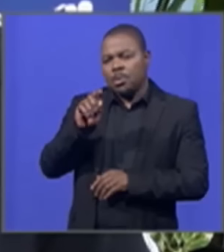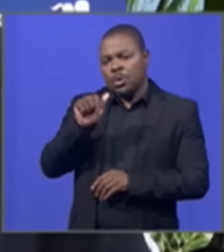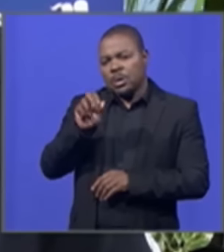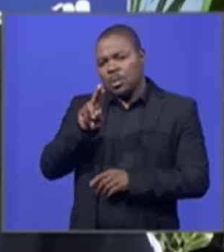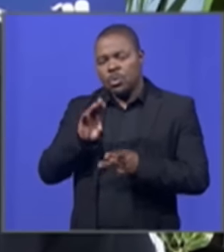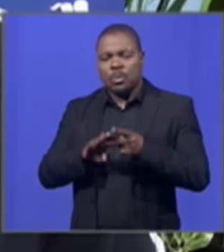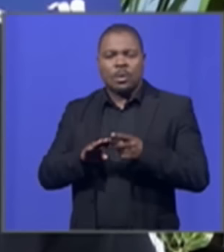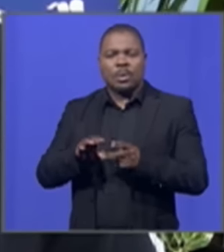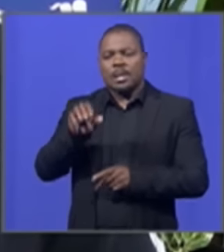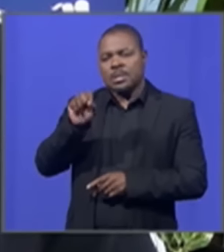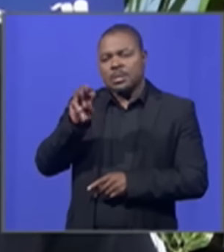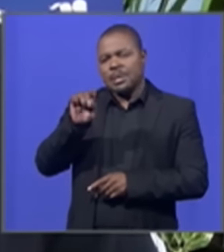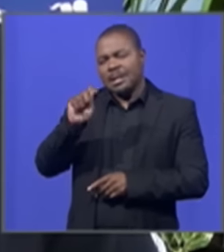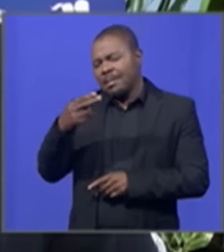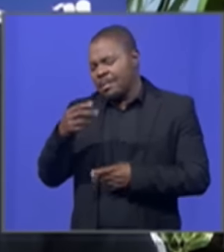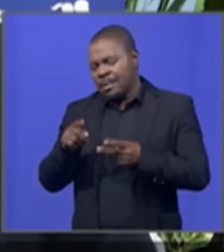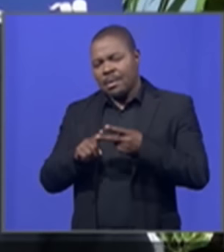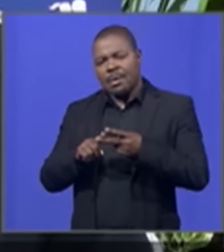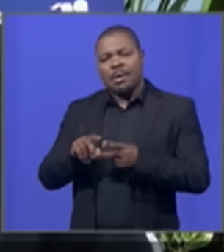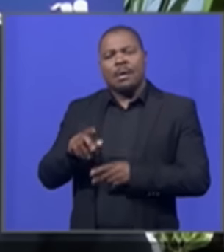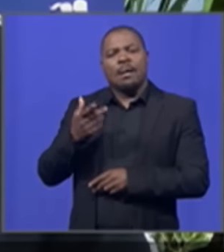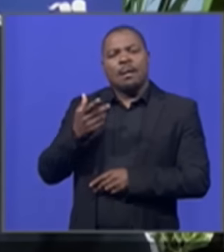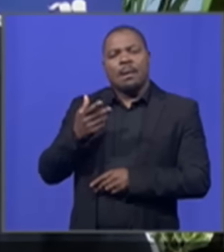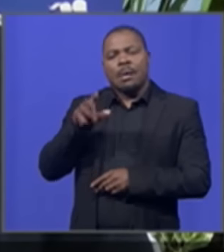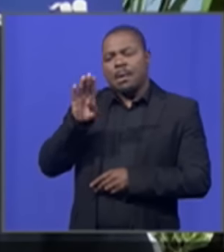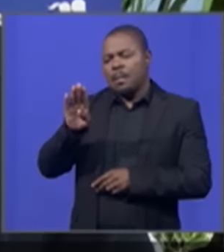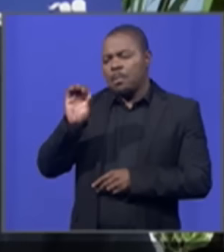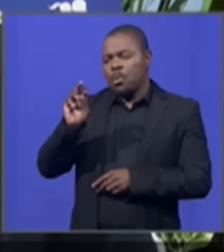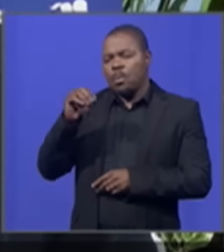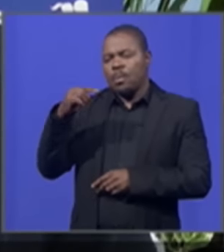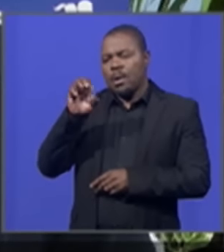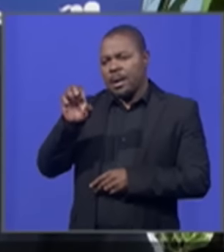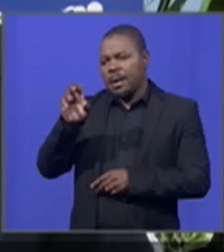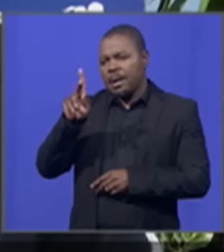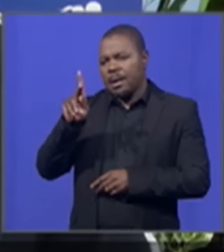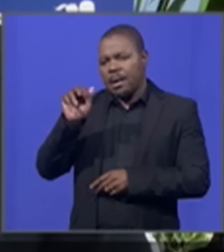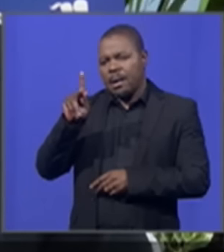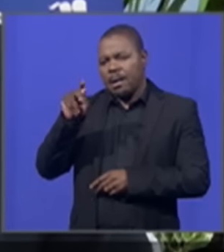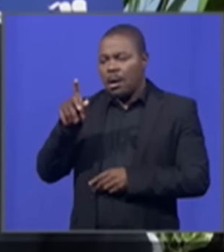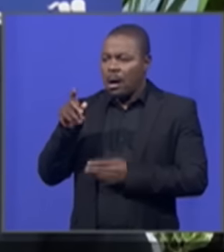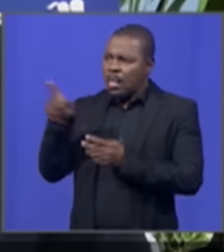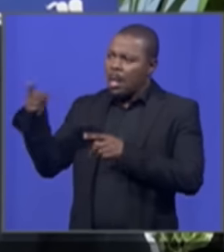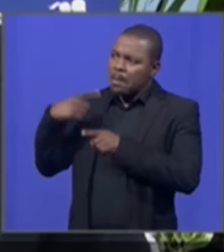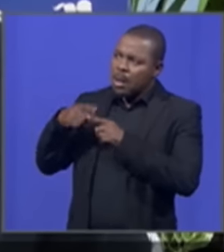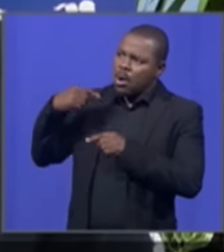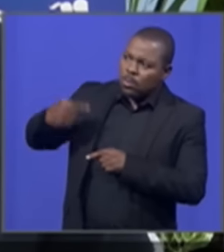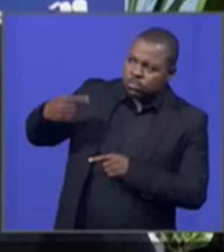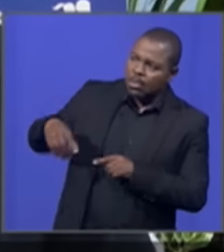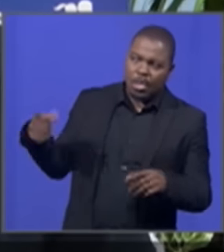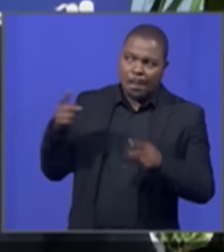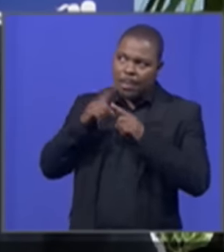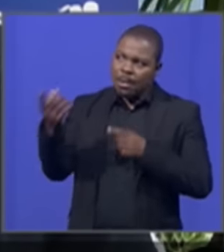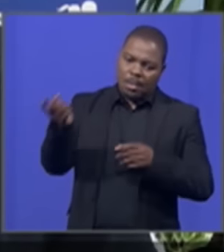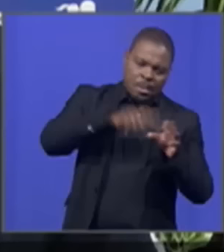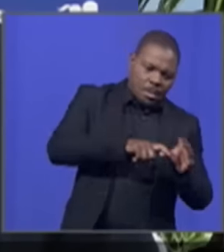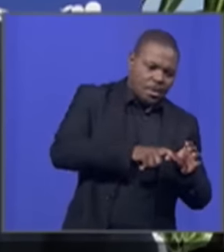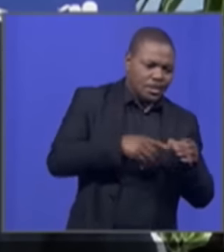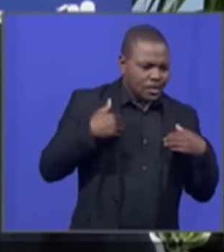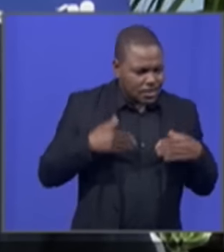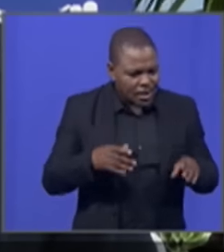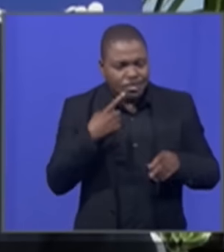Smith, you know, Bonge Kagamedi were not regulars, but they could come in and make a huge impact and started some games.